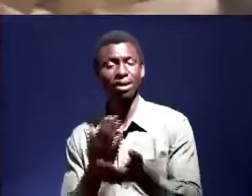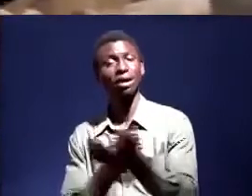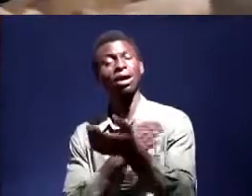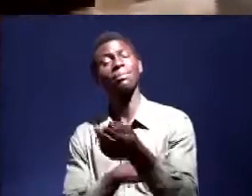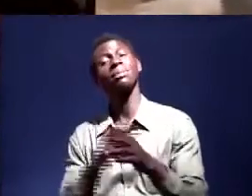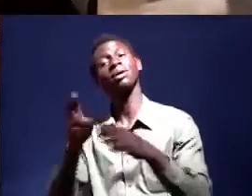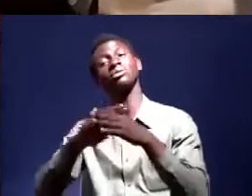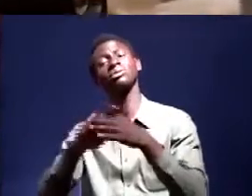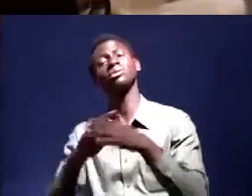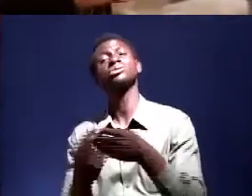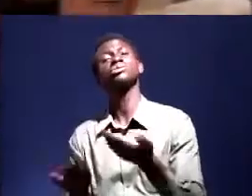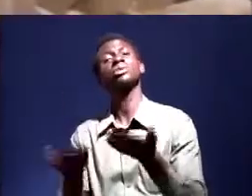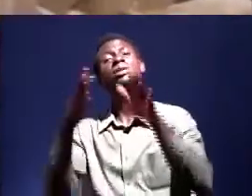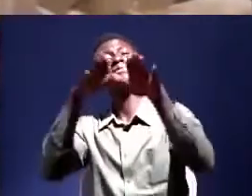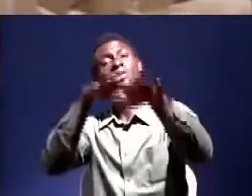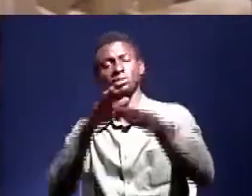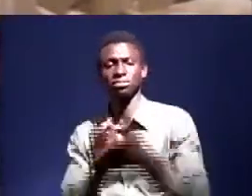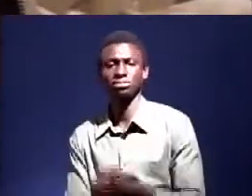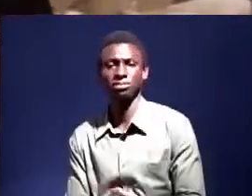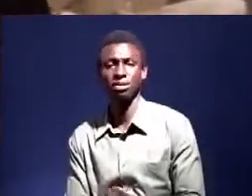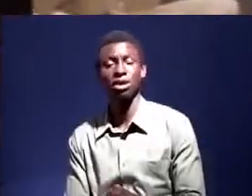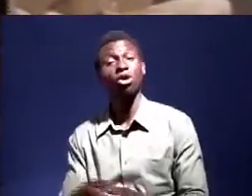They hear the truth of God's word.